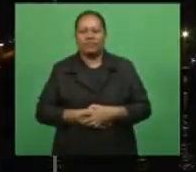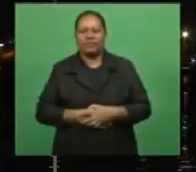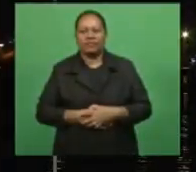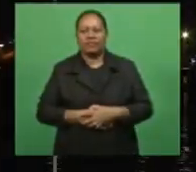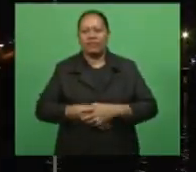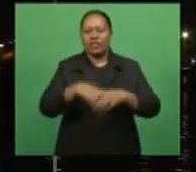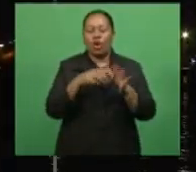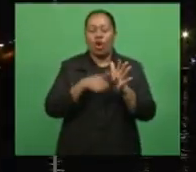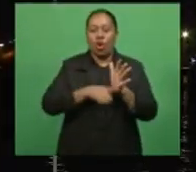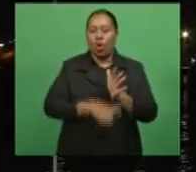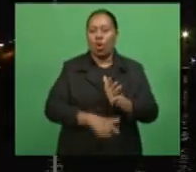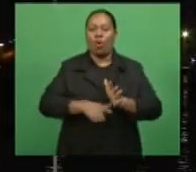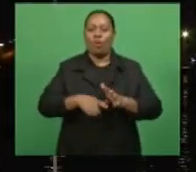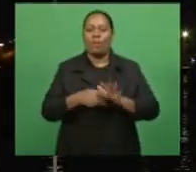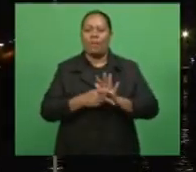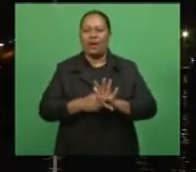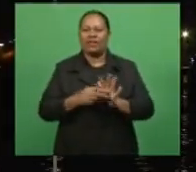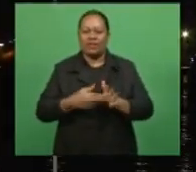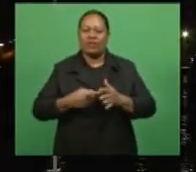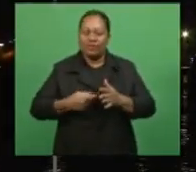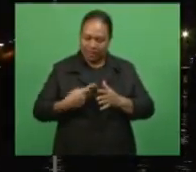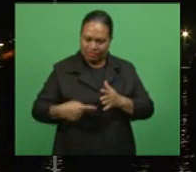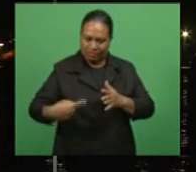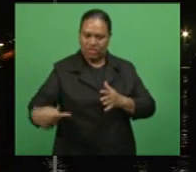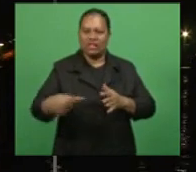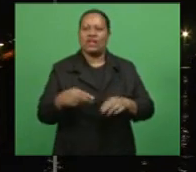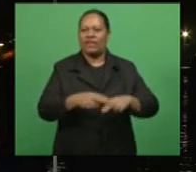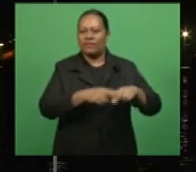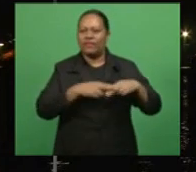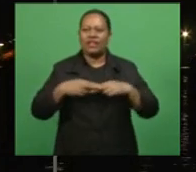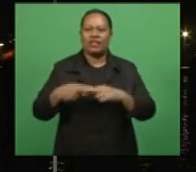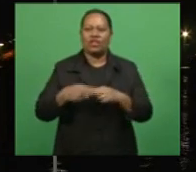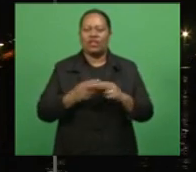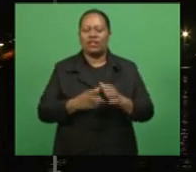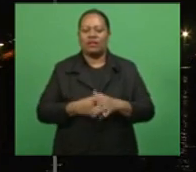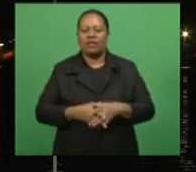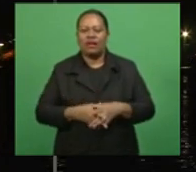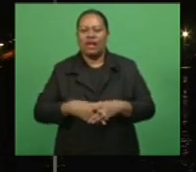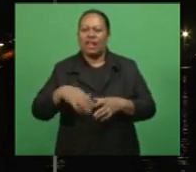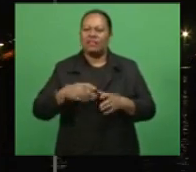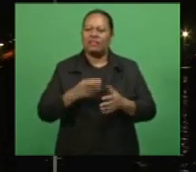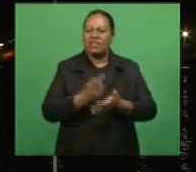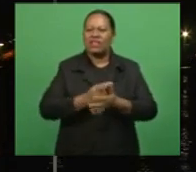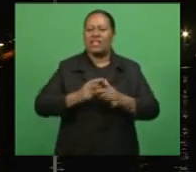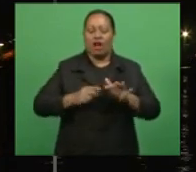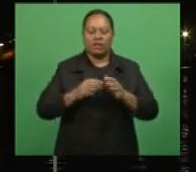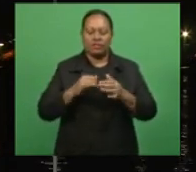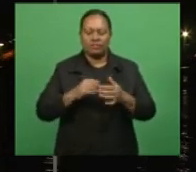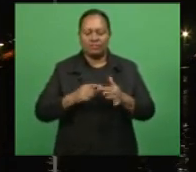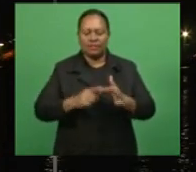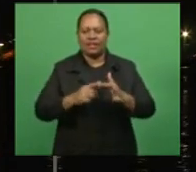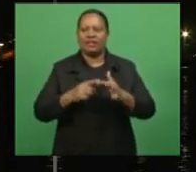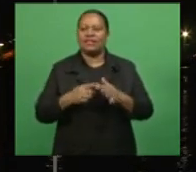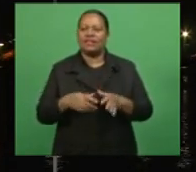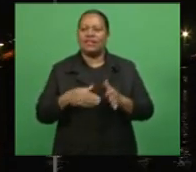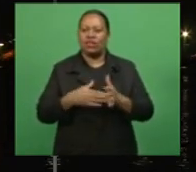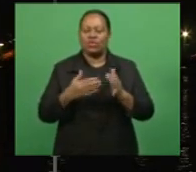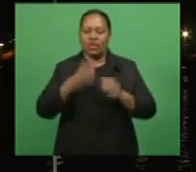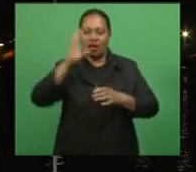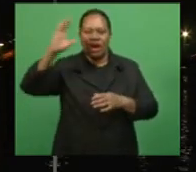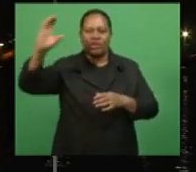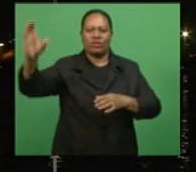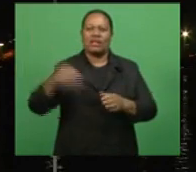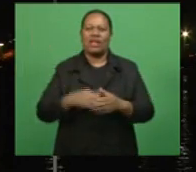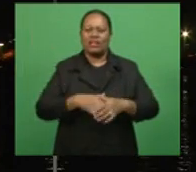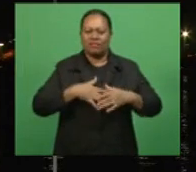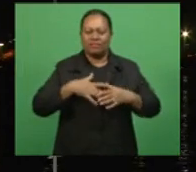A trough of low pressure remains slow-moving in the vicinity of the Fiji group and gradually drifting eastwards away from the country. A